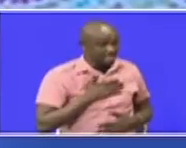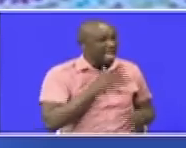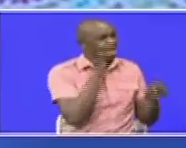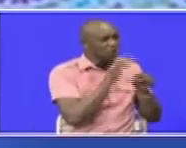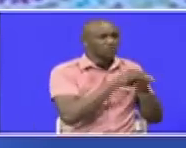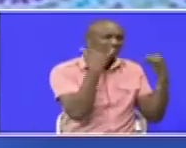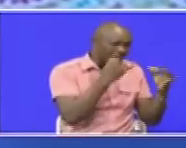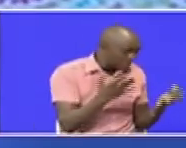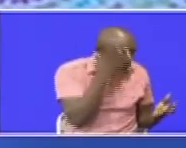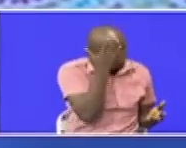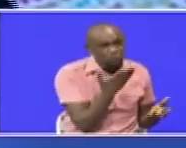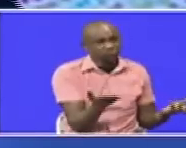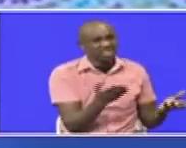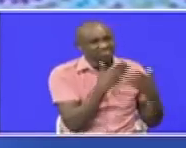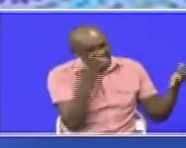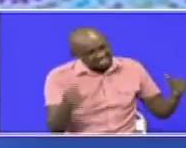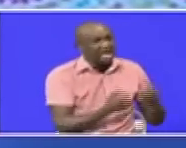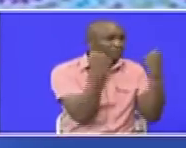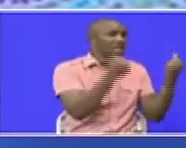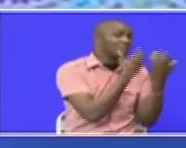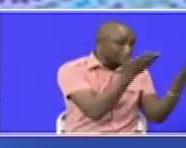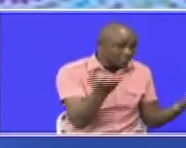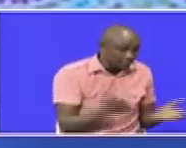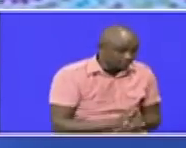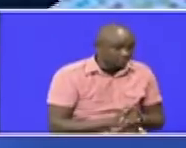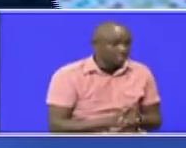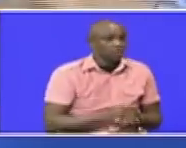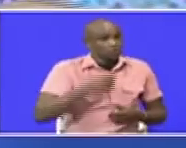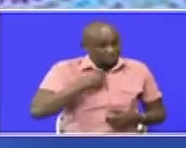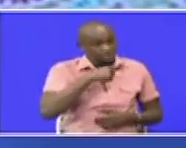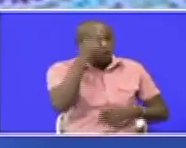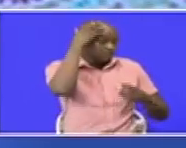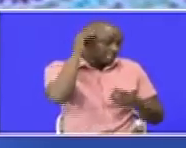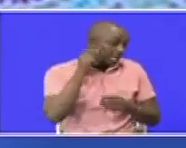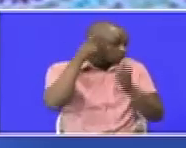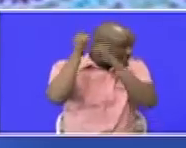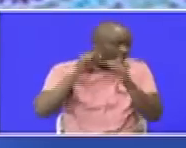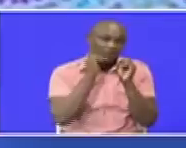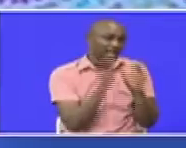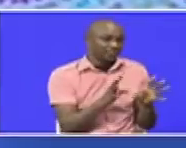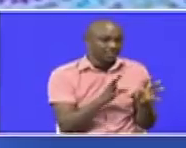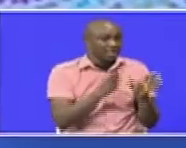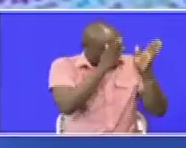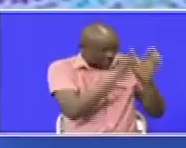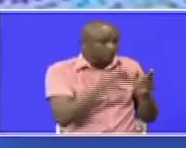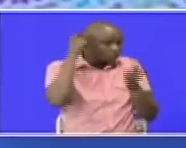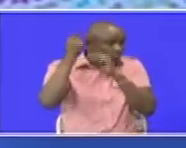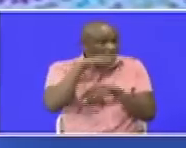drama and things had happened, and yeah. So I couldn't go to the salon, and my salonist had flown